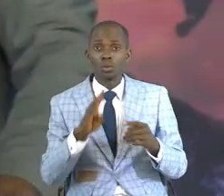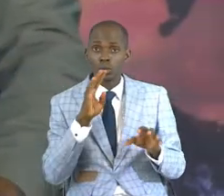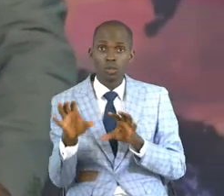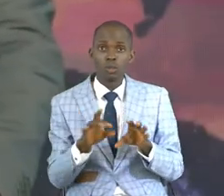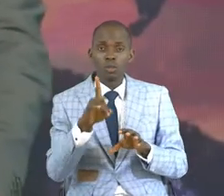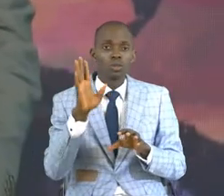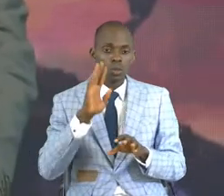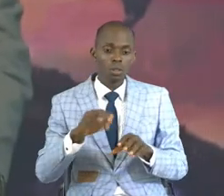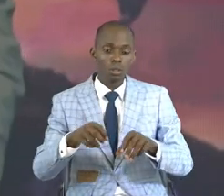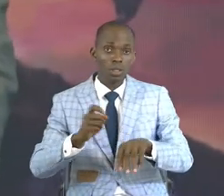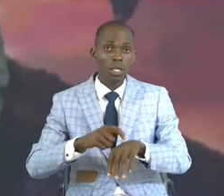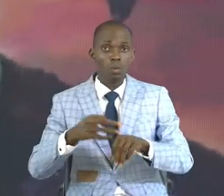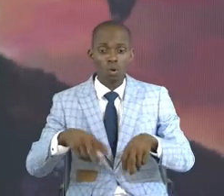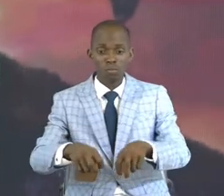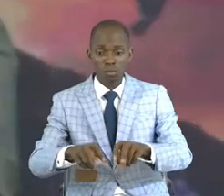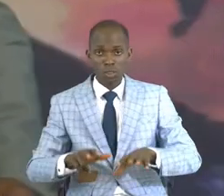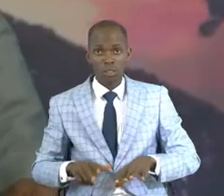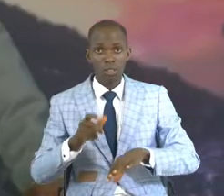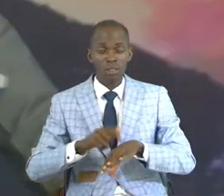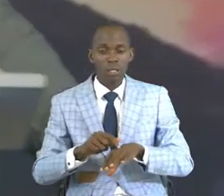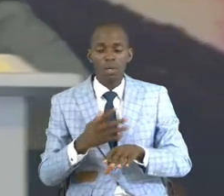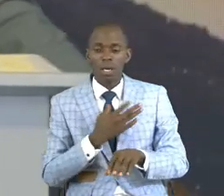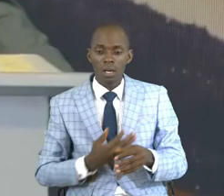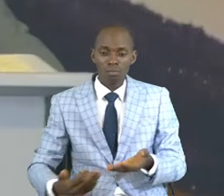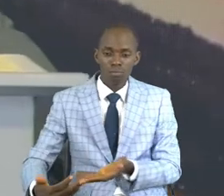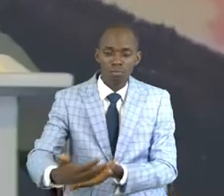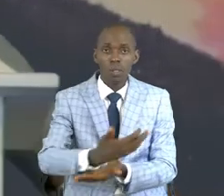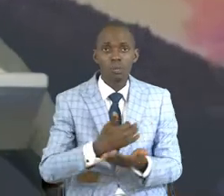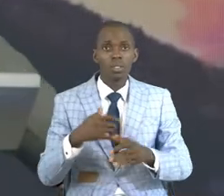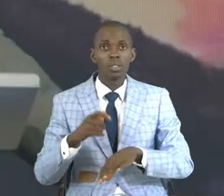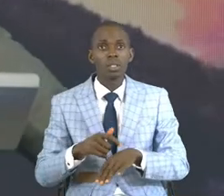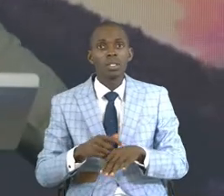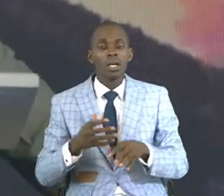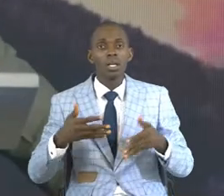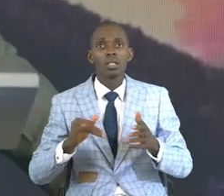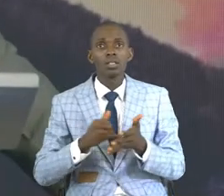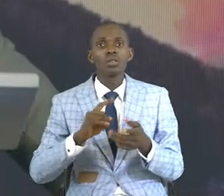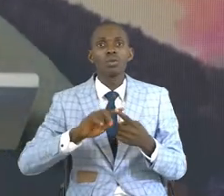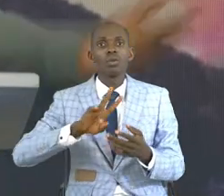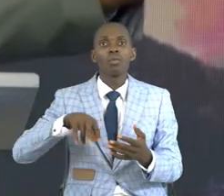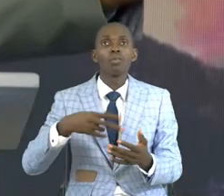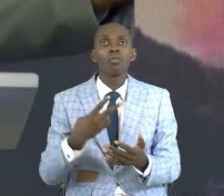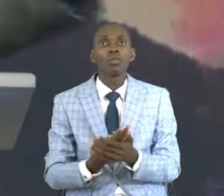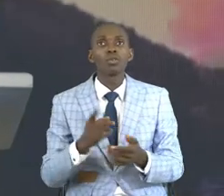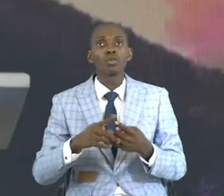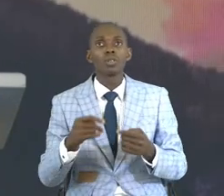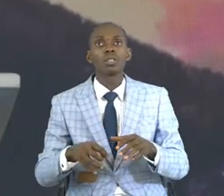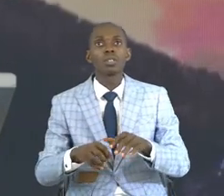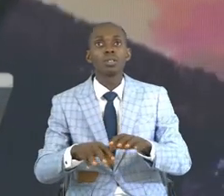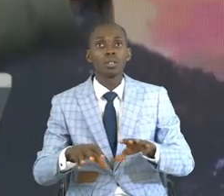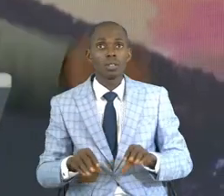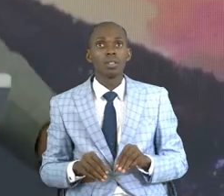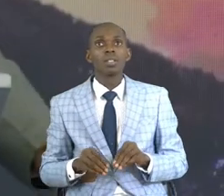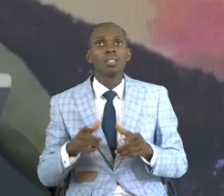season and reaping season, and you allow it to fall to the ground to die, then it will